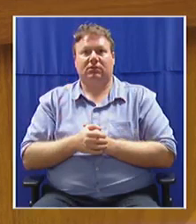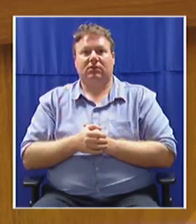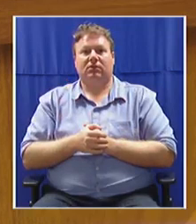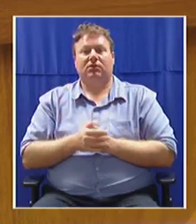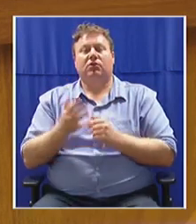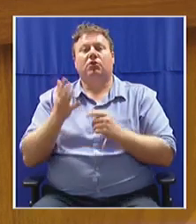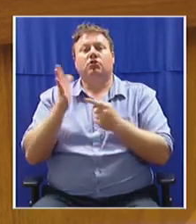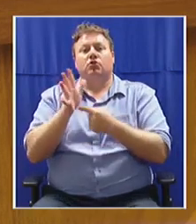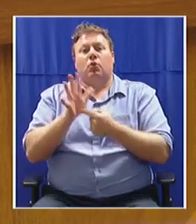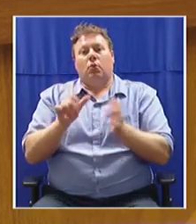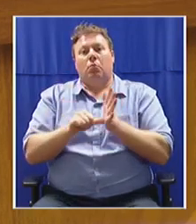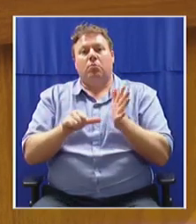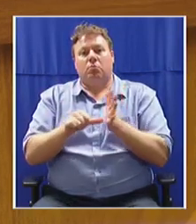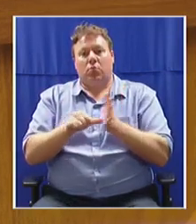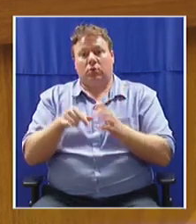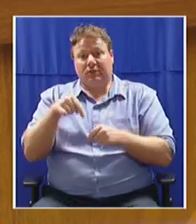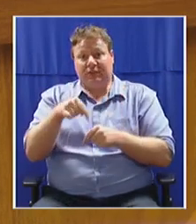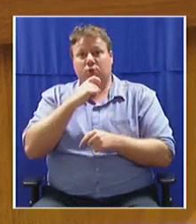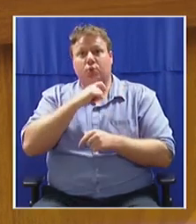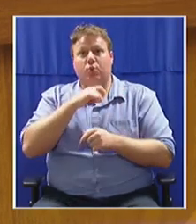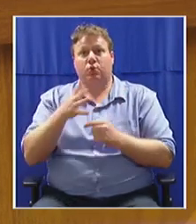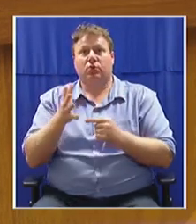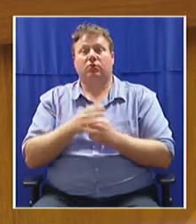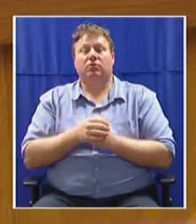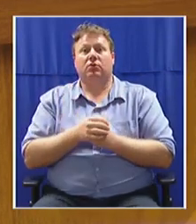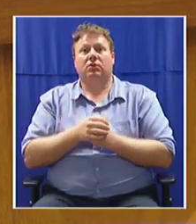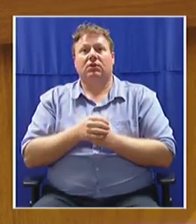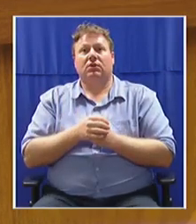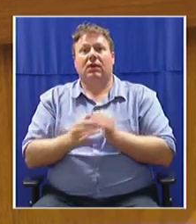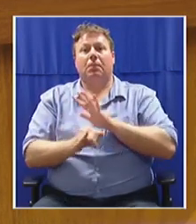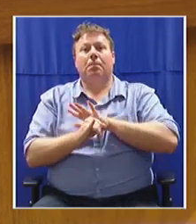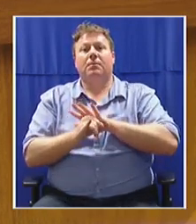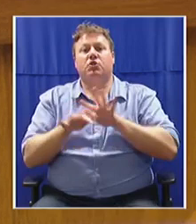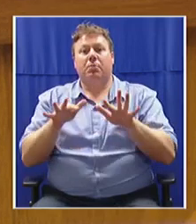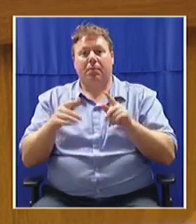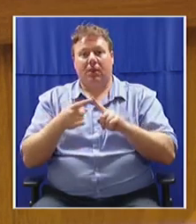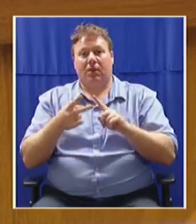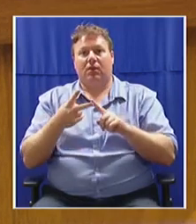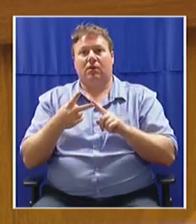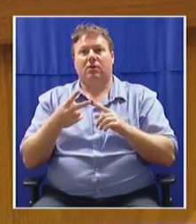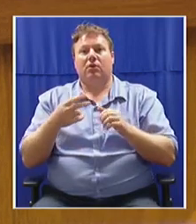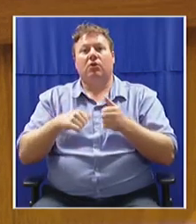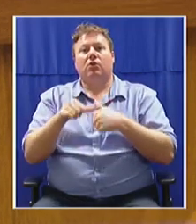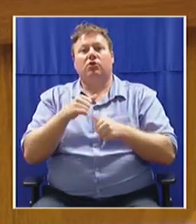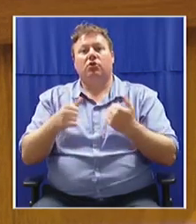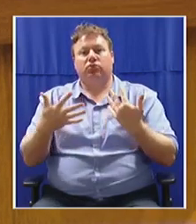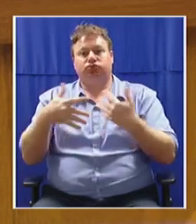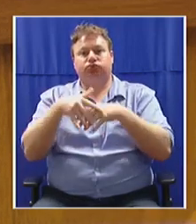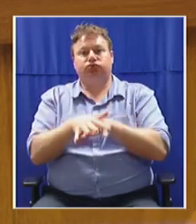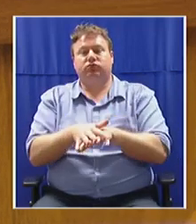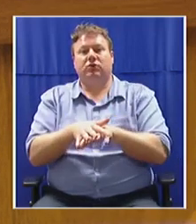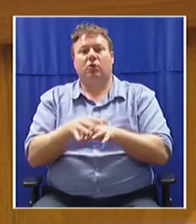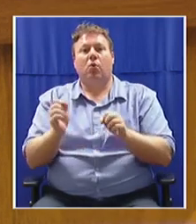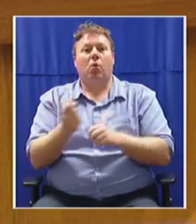platform to foster unity of our people, social cohesion across all sectors of our